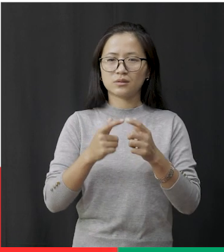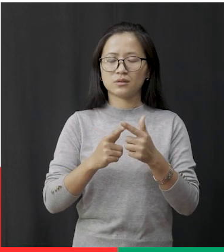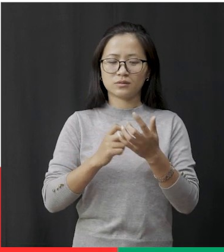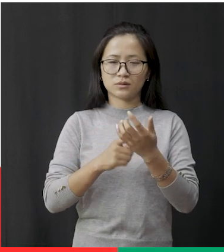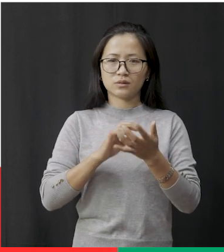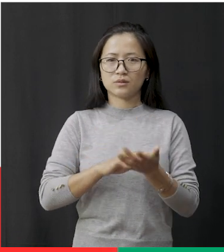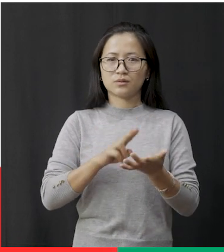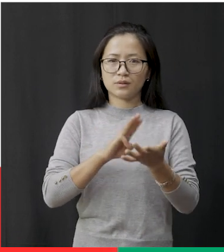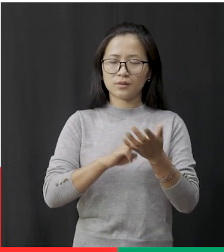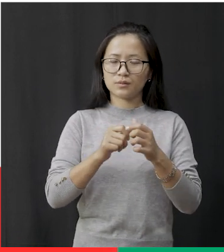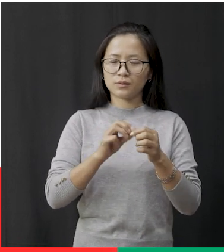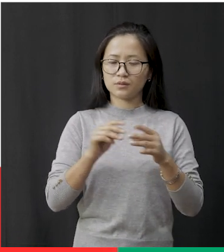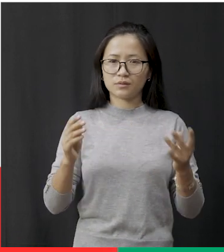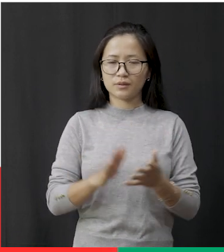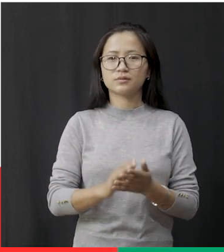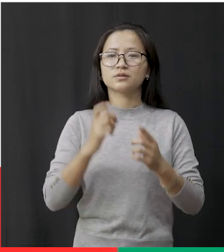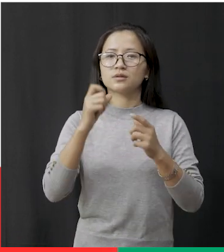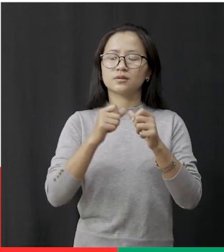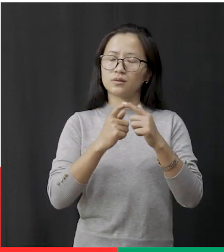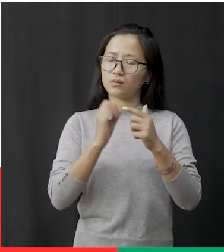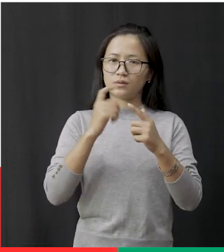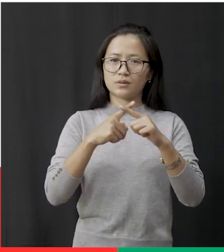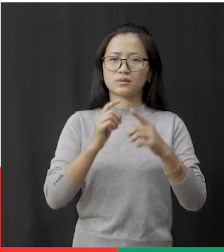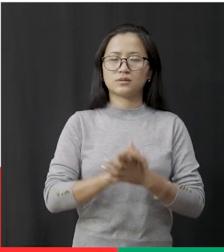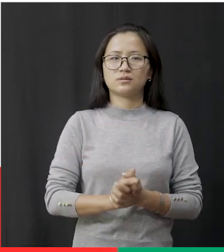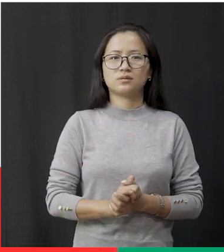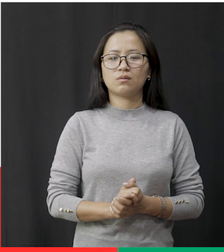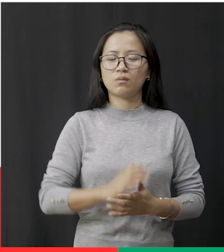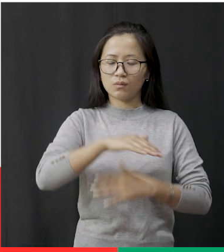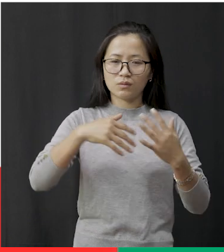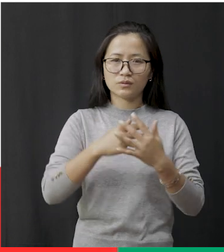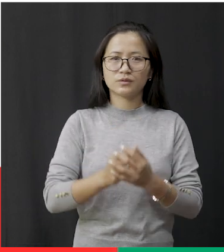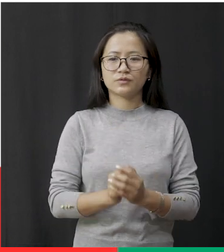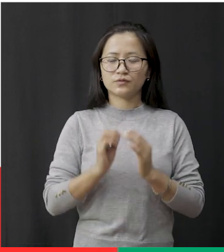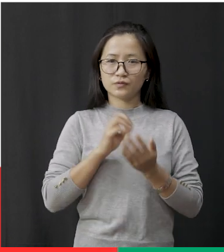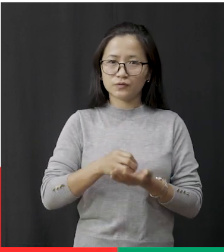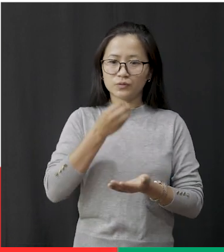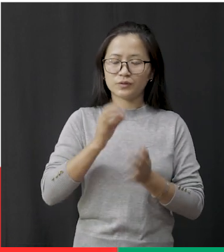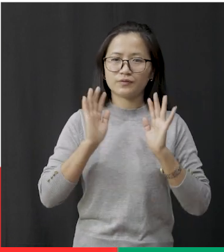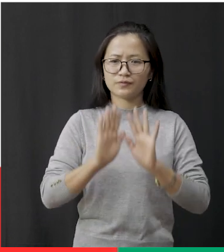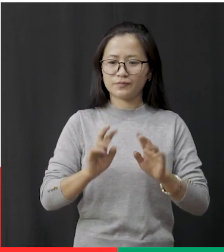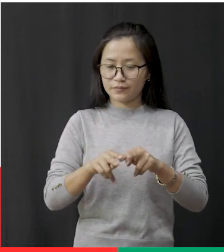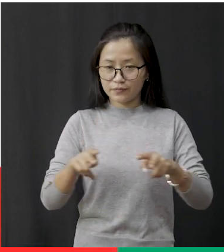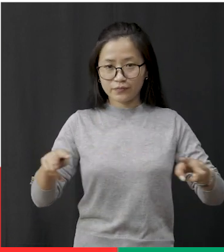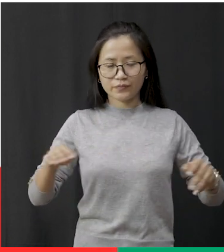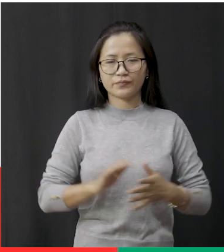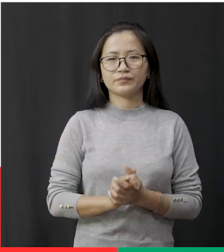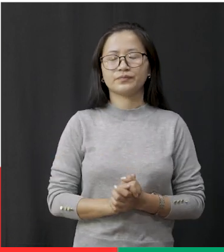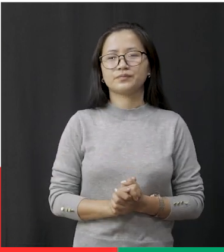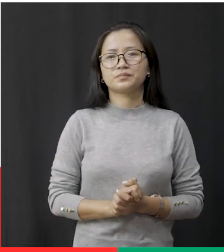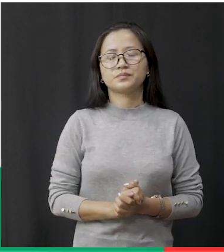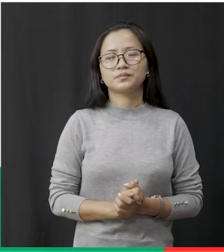get minerals, we get carbohydrates. So all the food have different benefits.